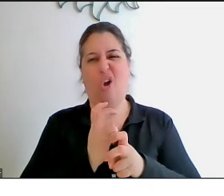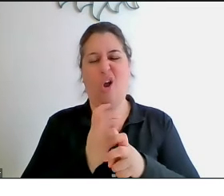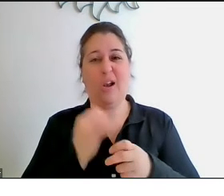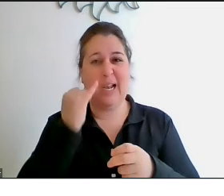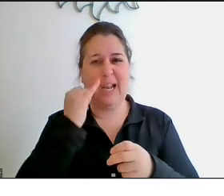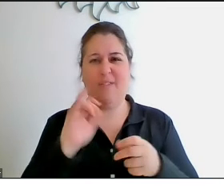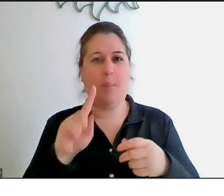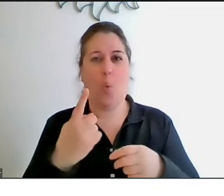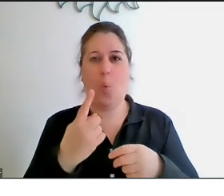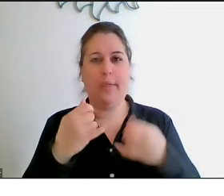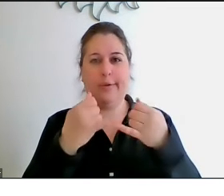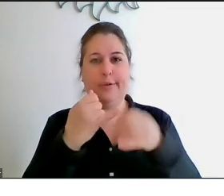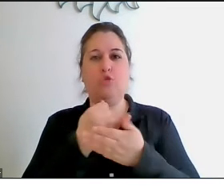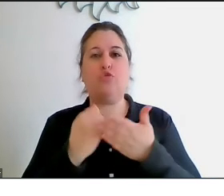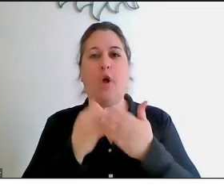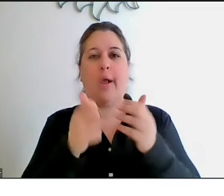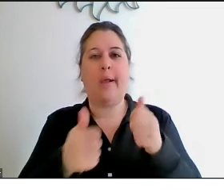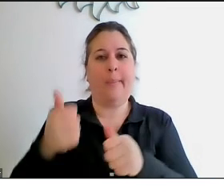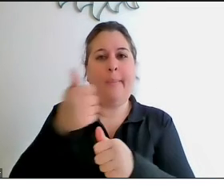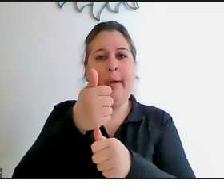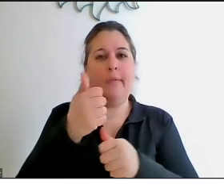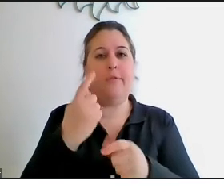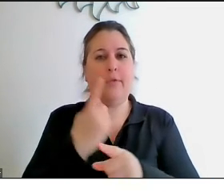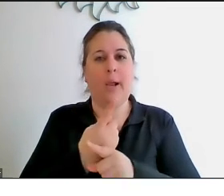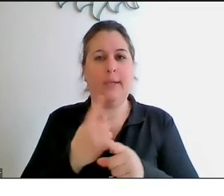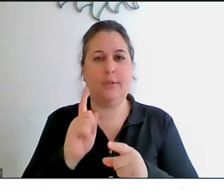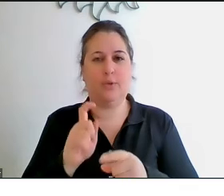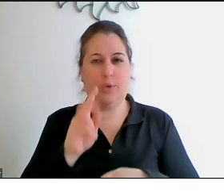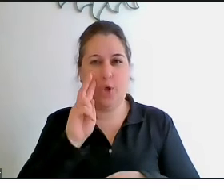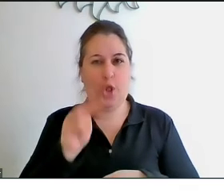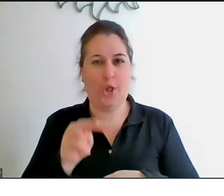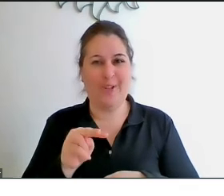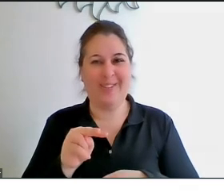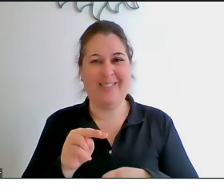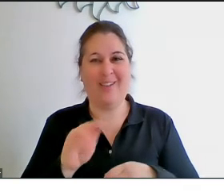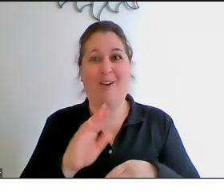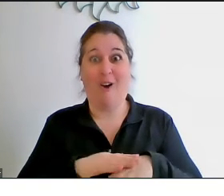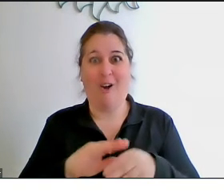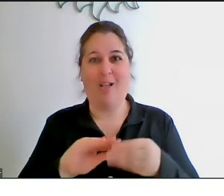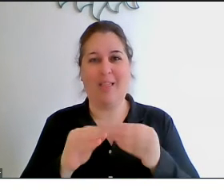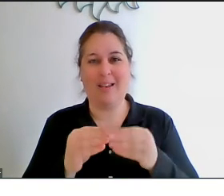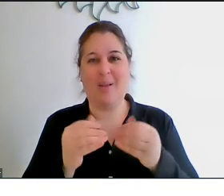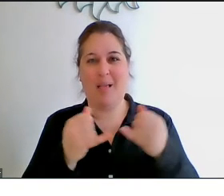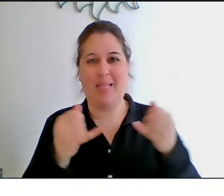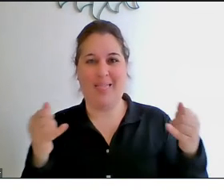6, 7, 8, 9, 10, 11. This is where I land.